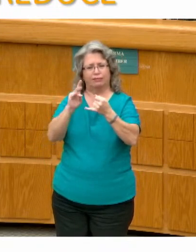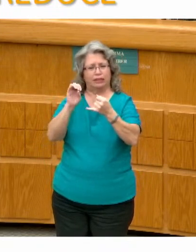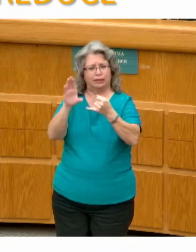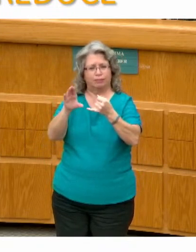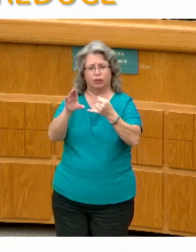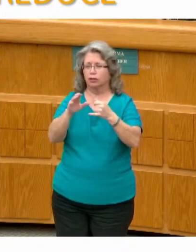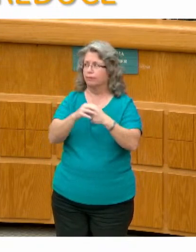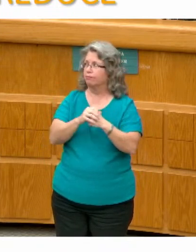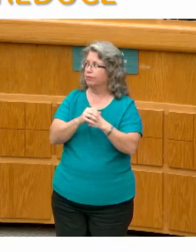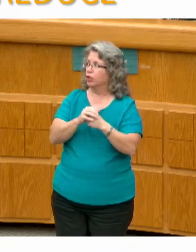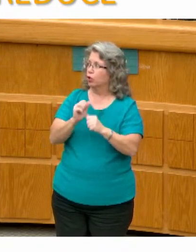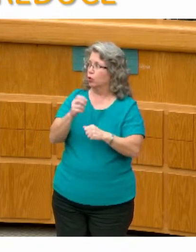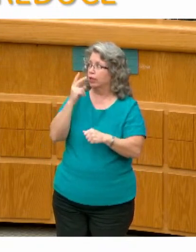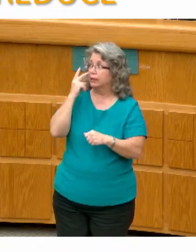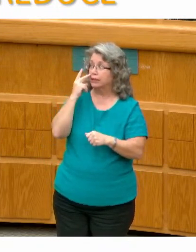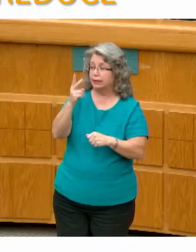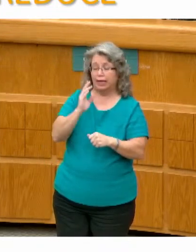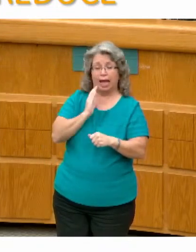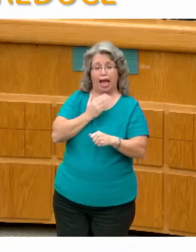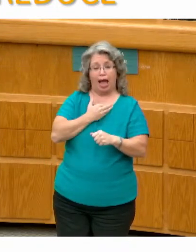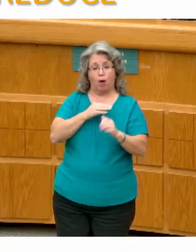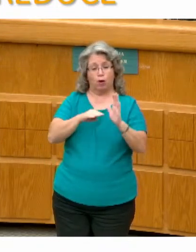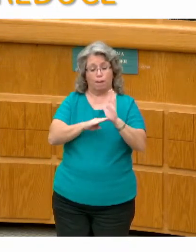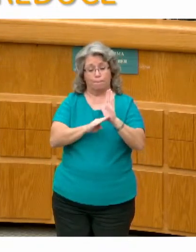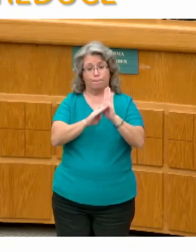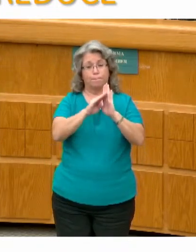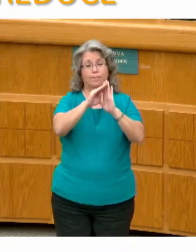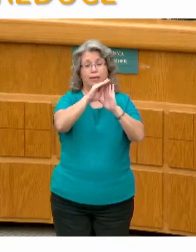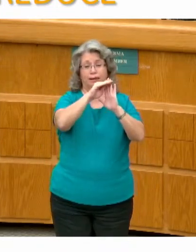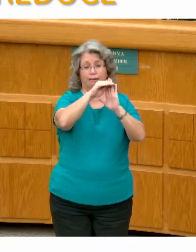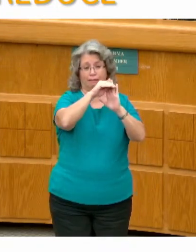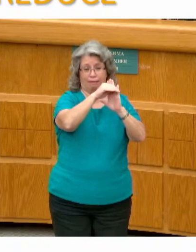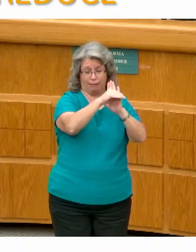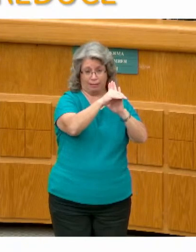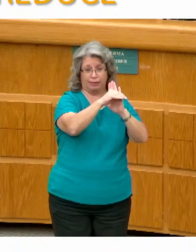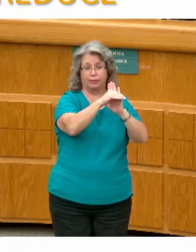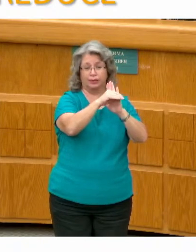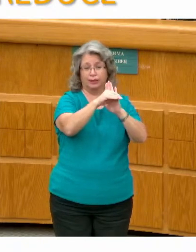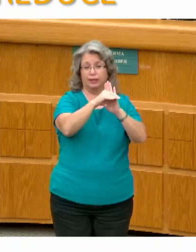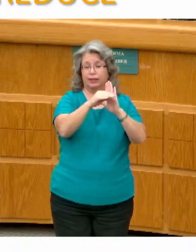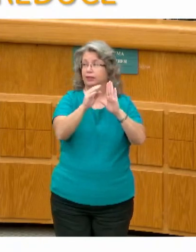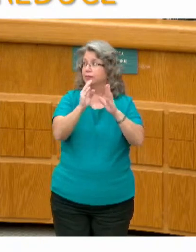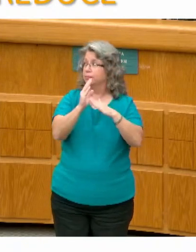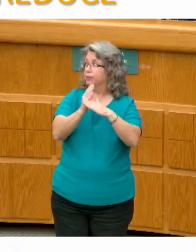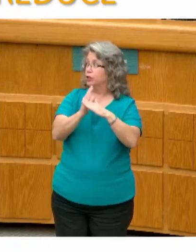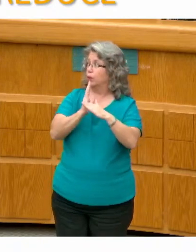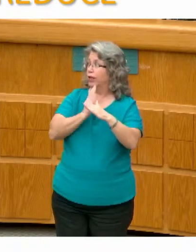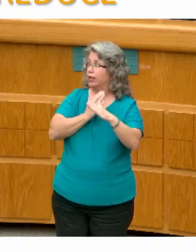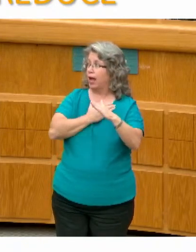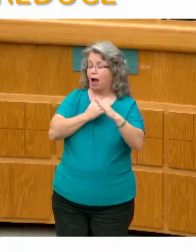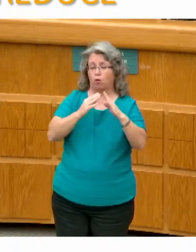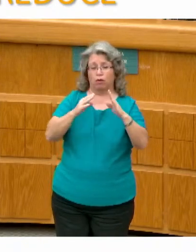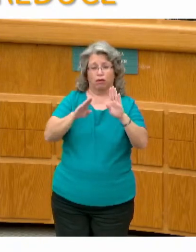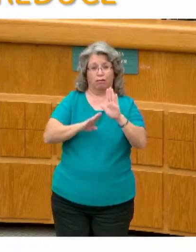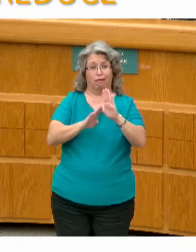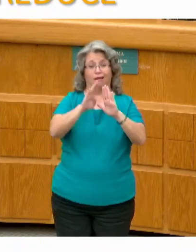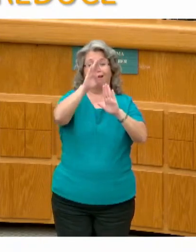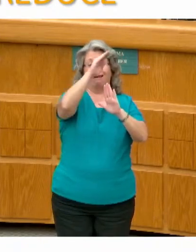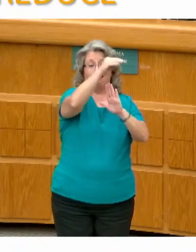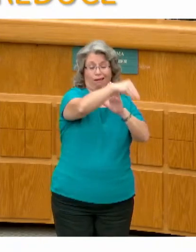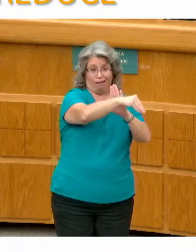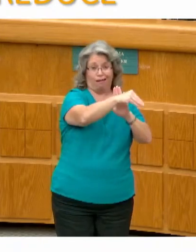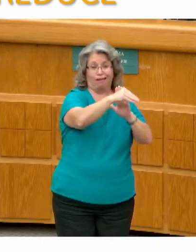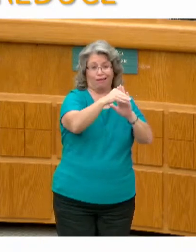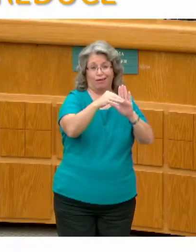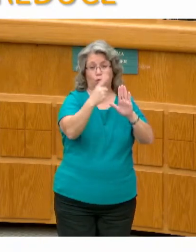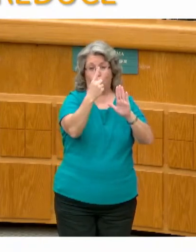what you'll see is that our peak fell between the 2 projections, but was more on the side of what